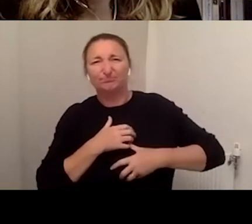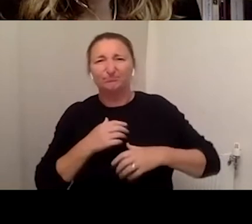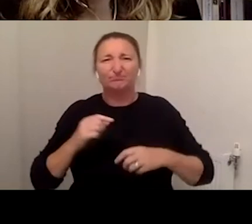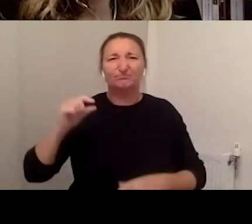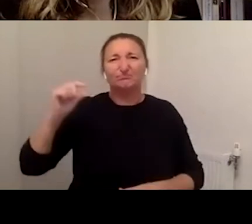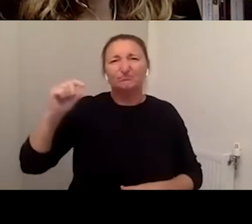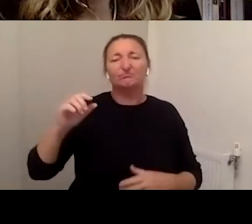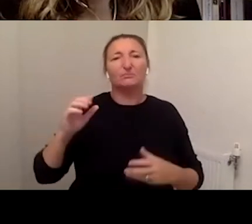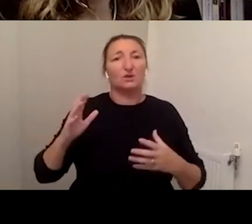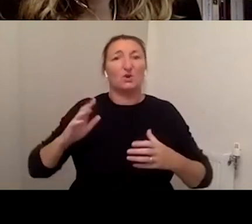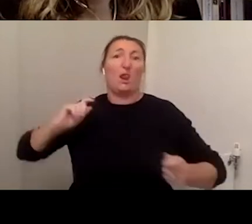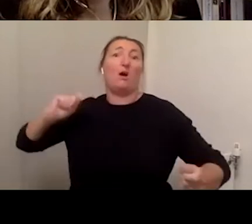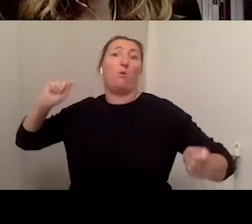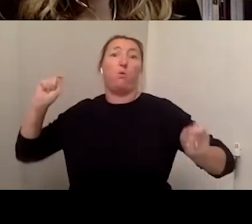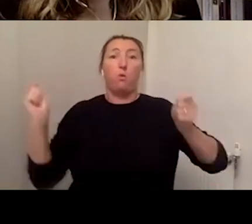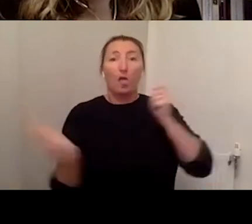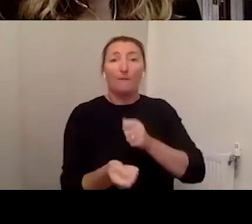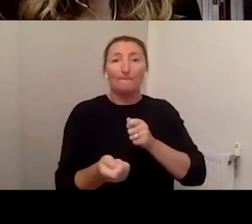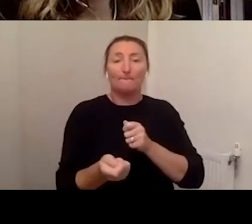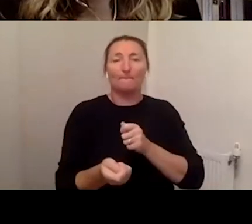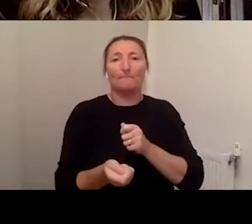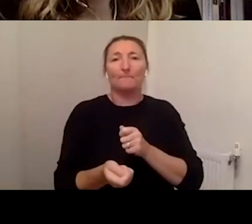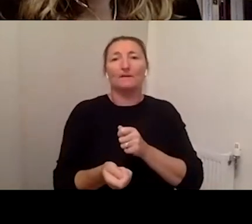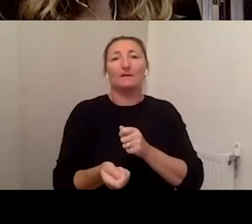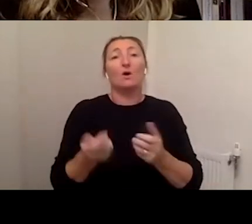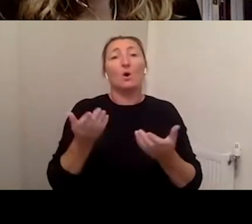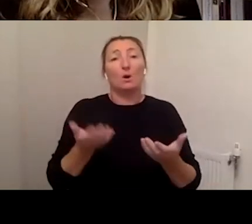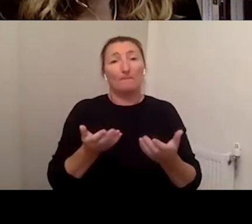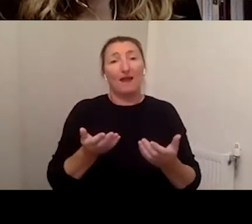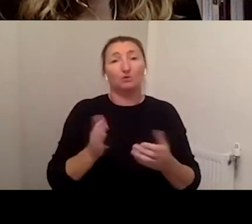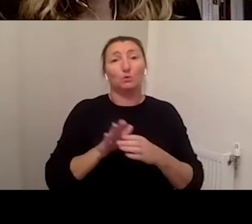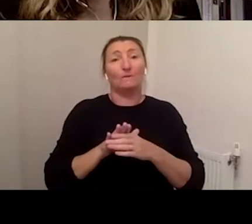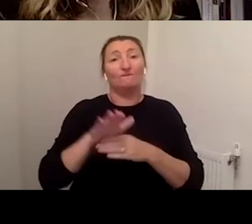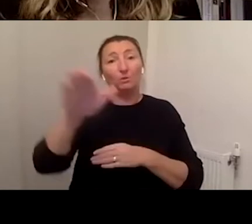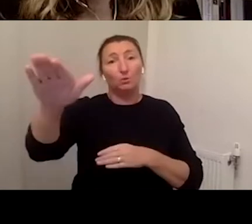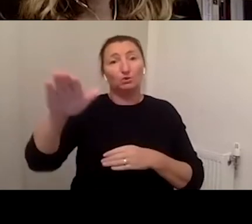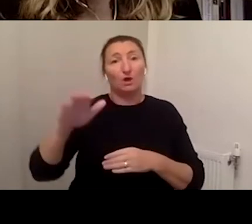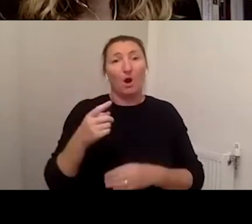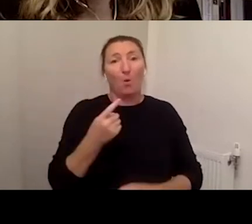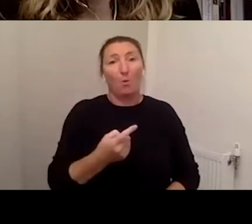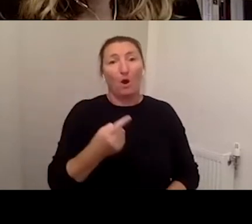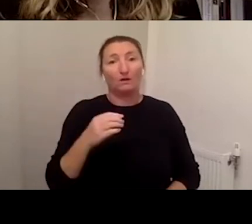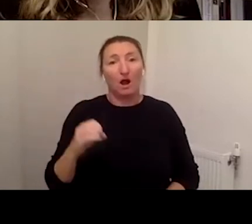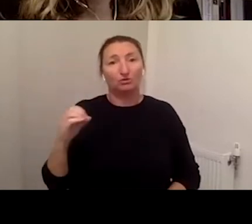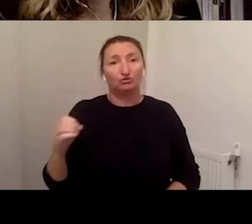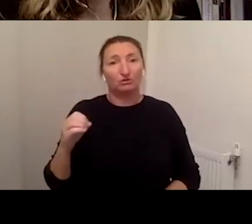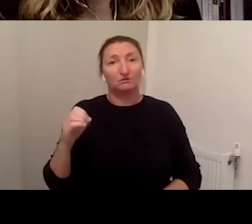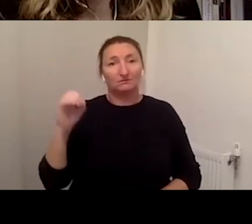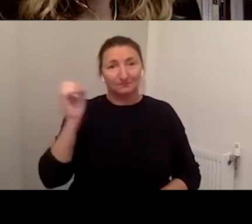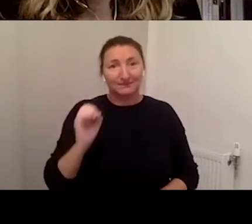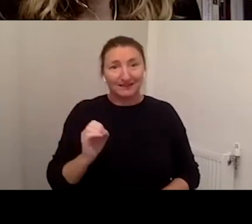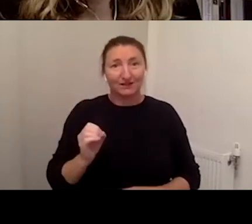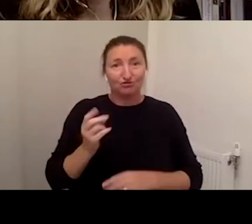not like big time storage. But if we go to 90% renewables, 100% renewables, then we really need to think